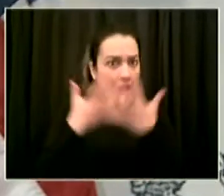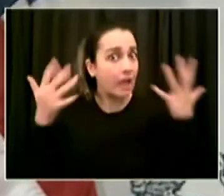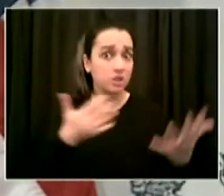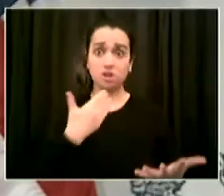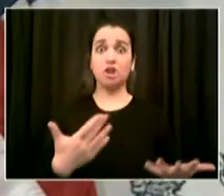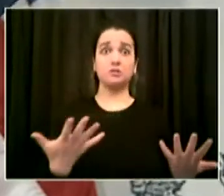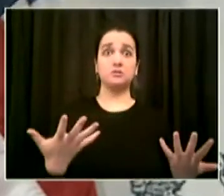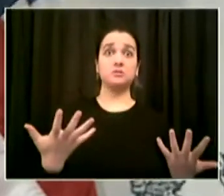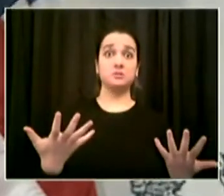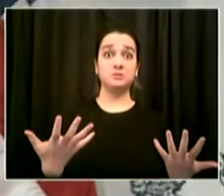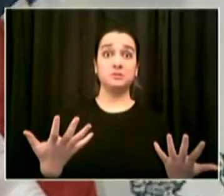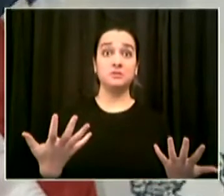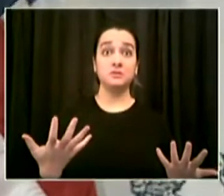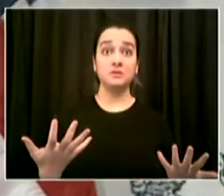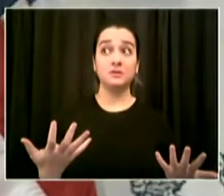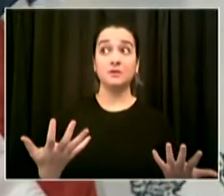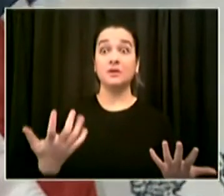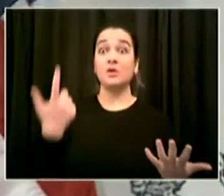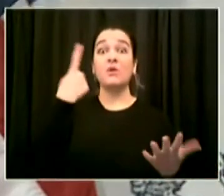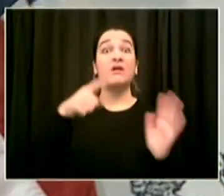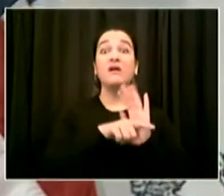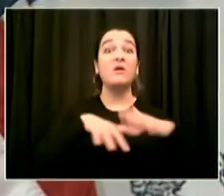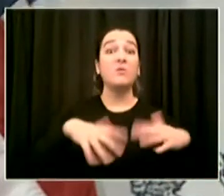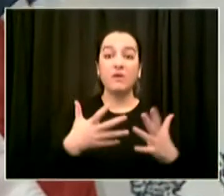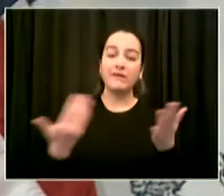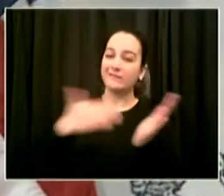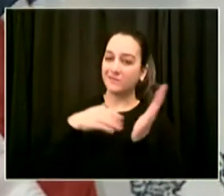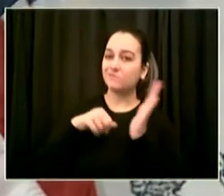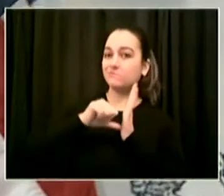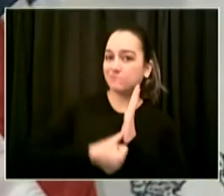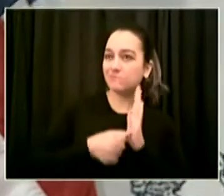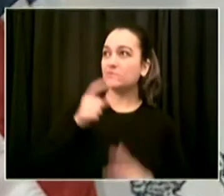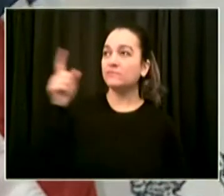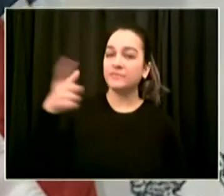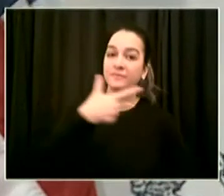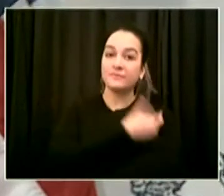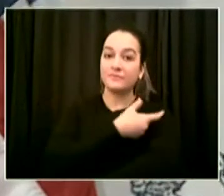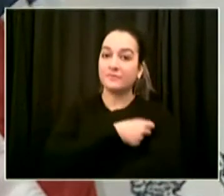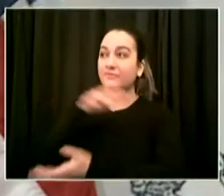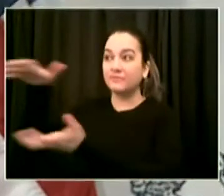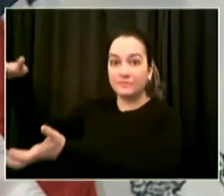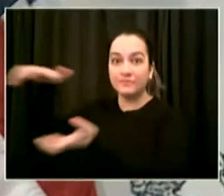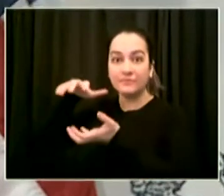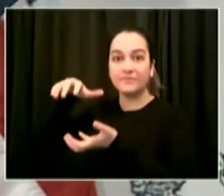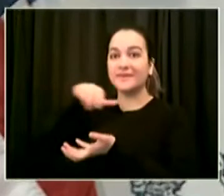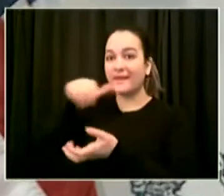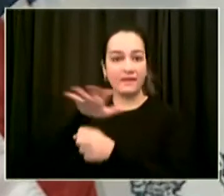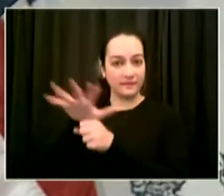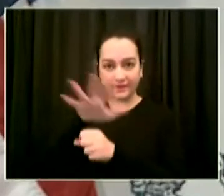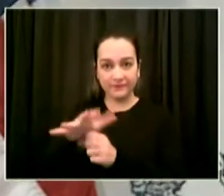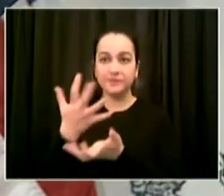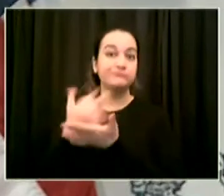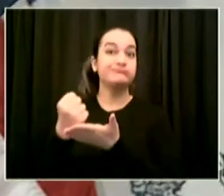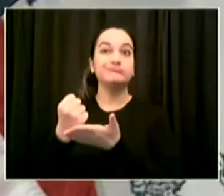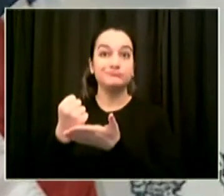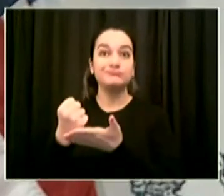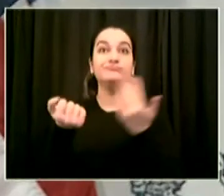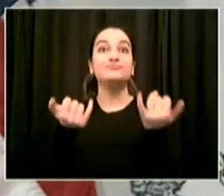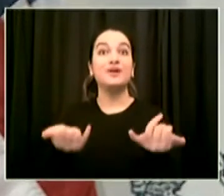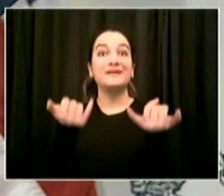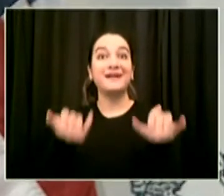was before we learned the plans of President Biden, that I'm absolutely convinced his vision will result in a lot more